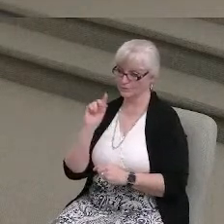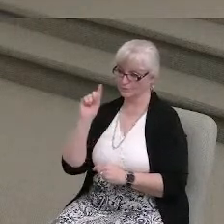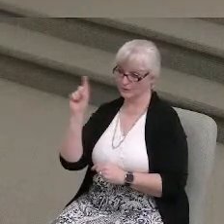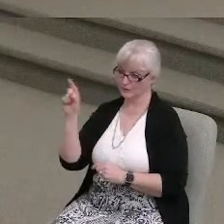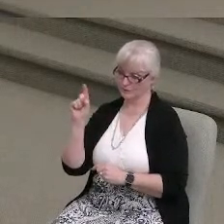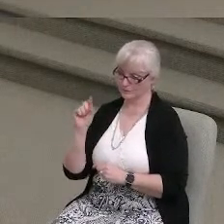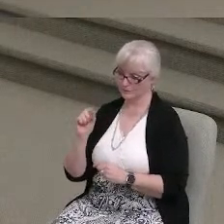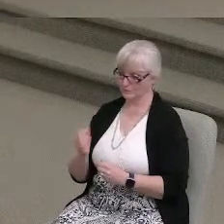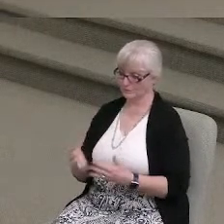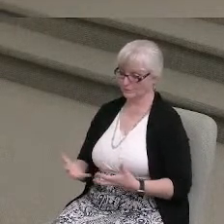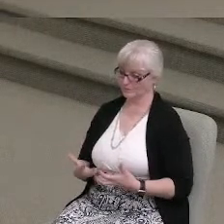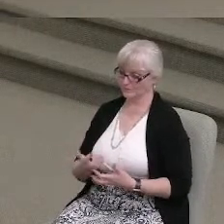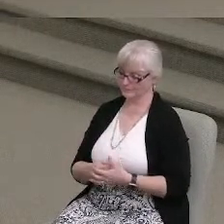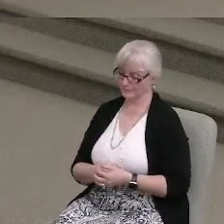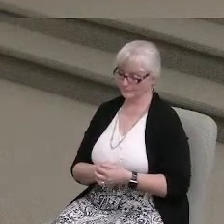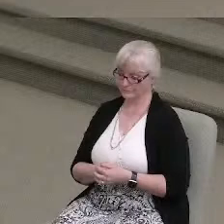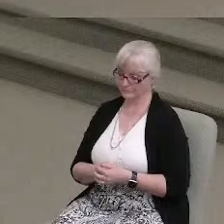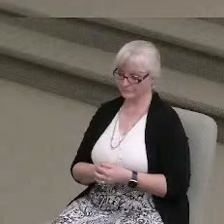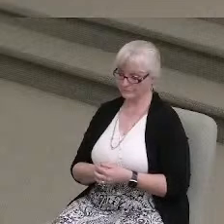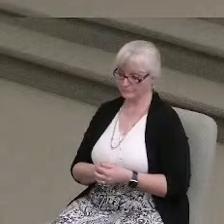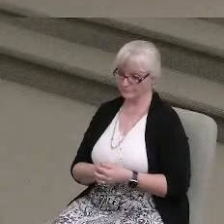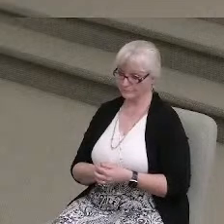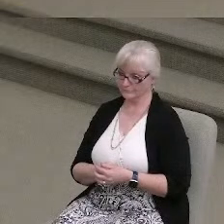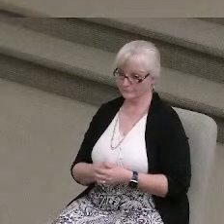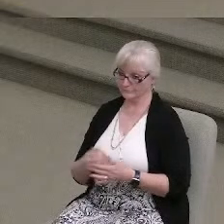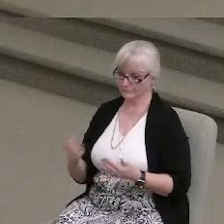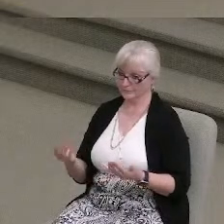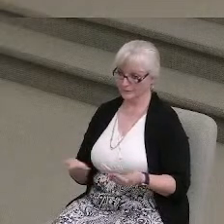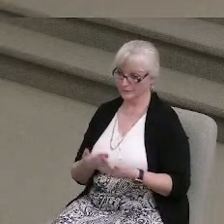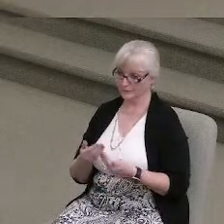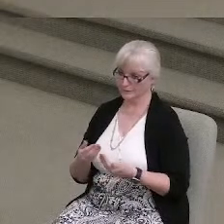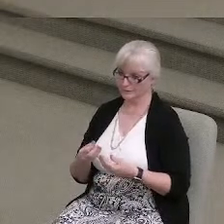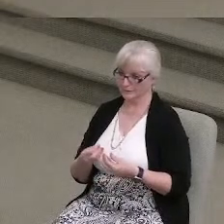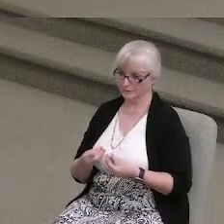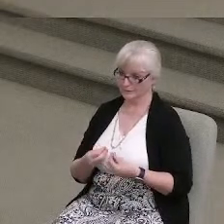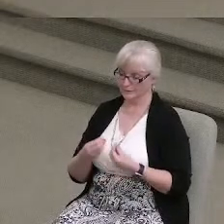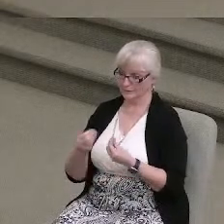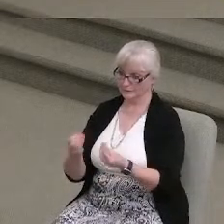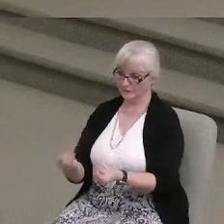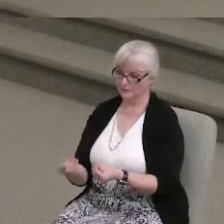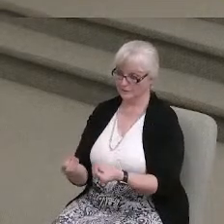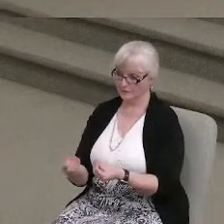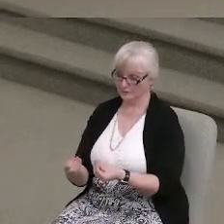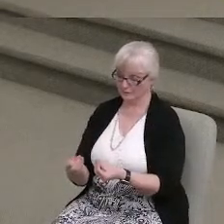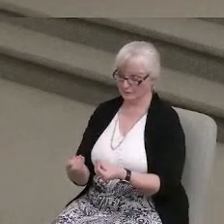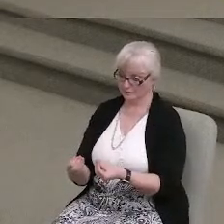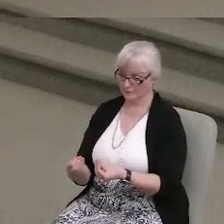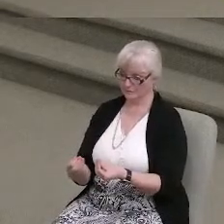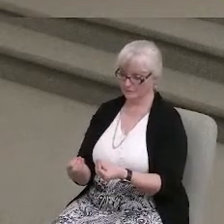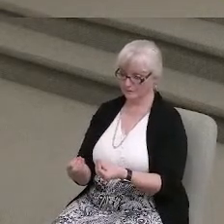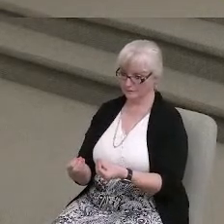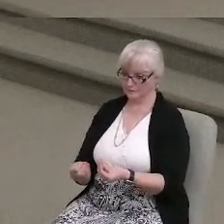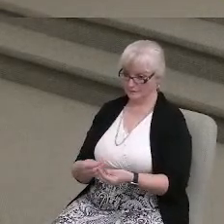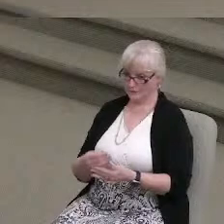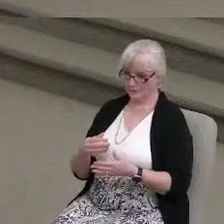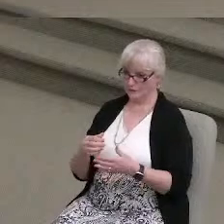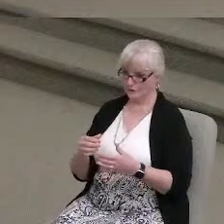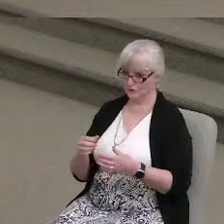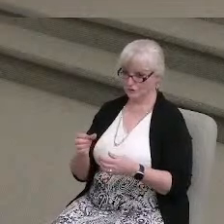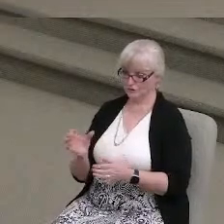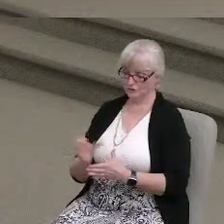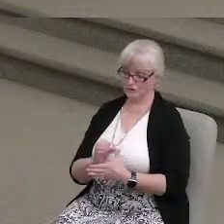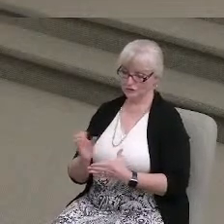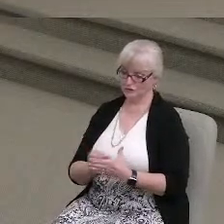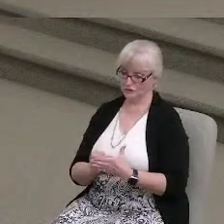wisdom. May we be given fortitude. May we be given opportunity to fulfill your works in